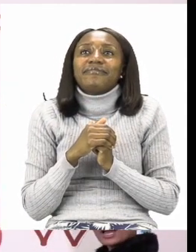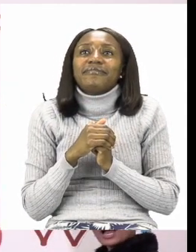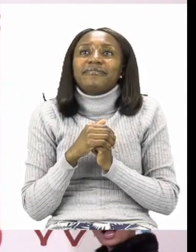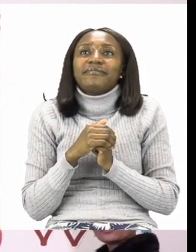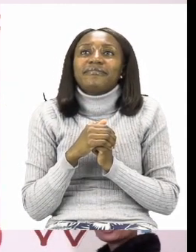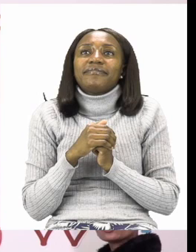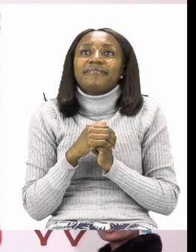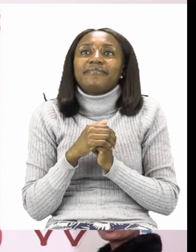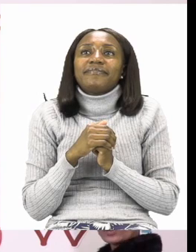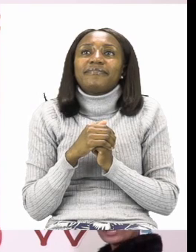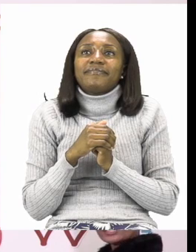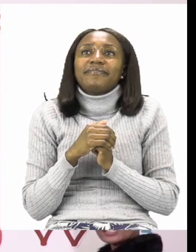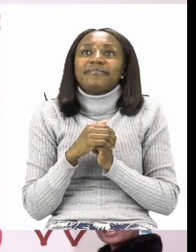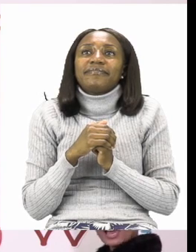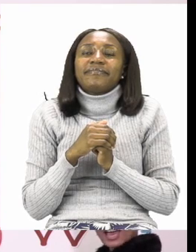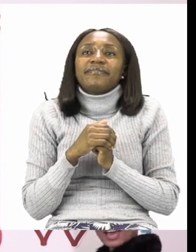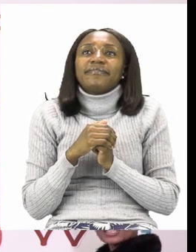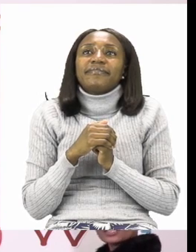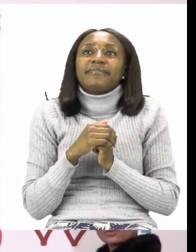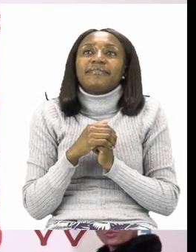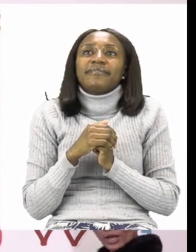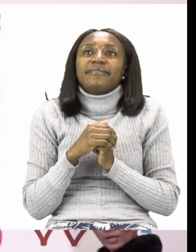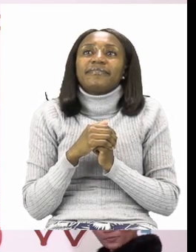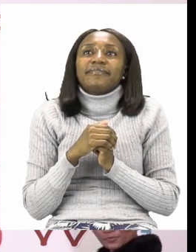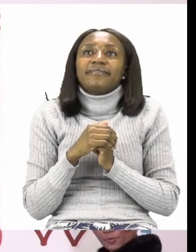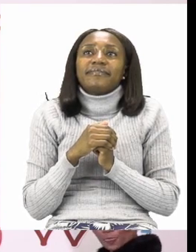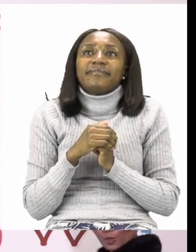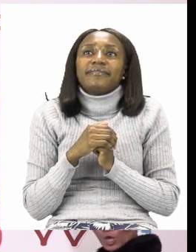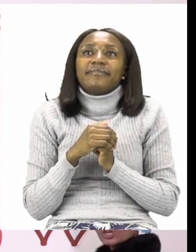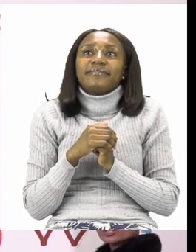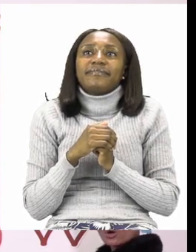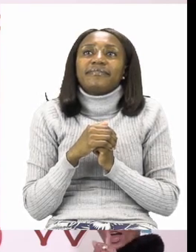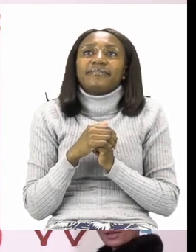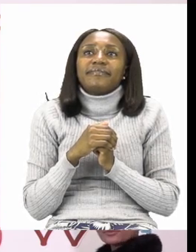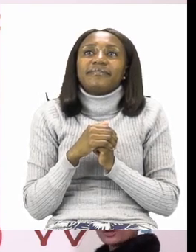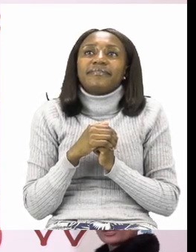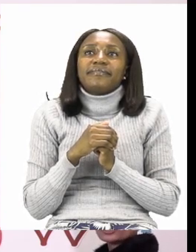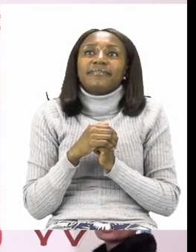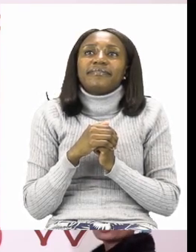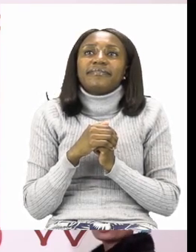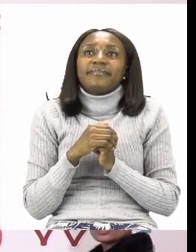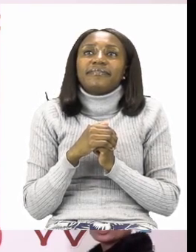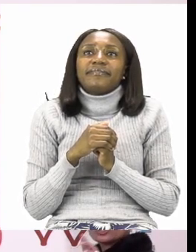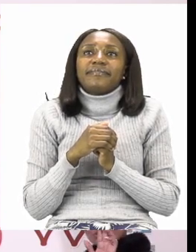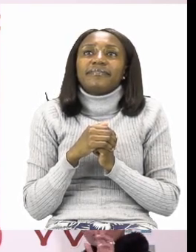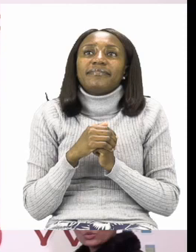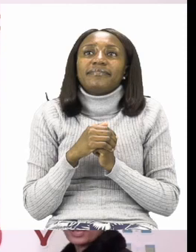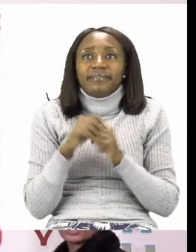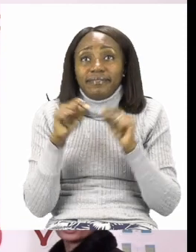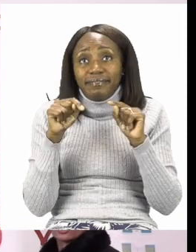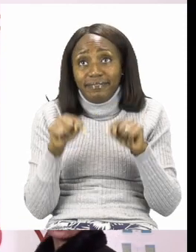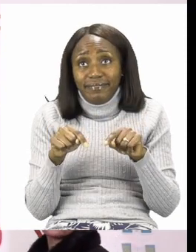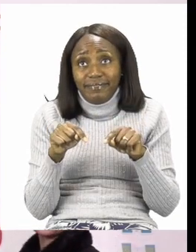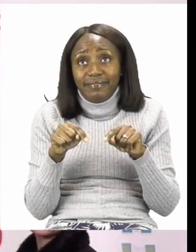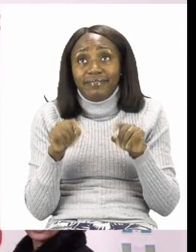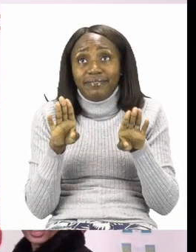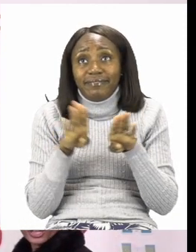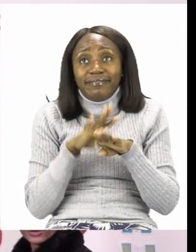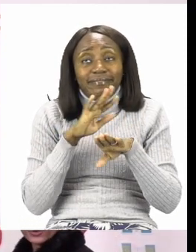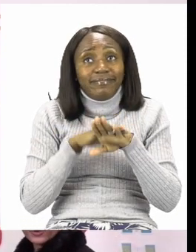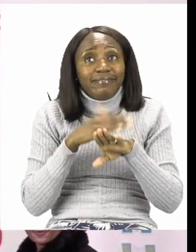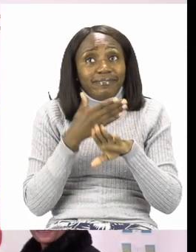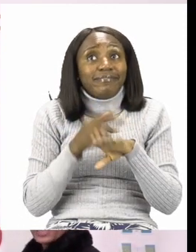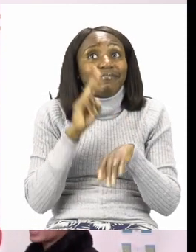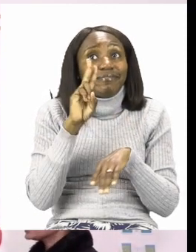here up to 20 as well. So I'm going to do 2 examples